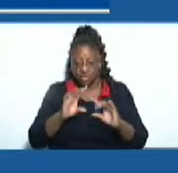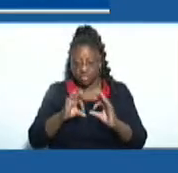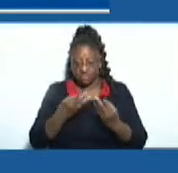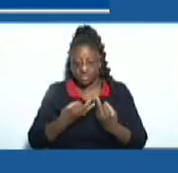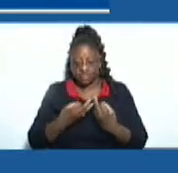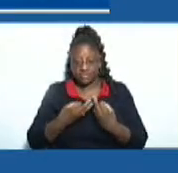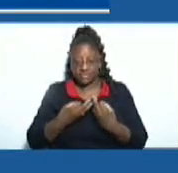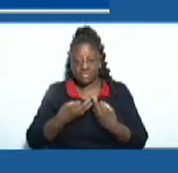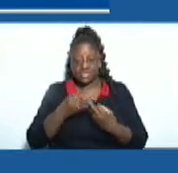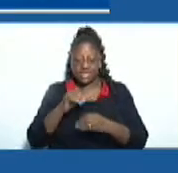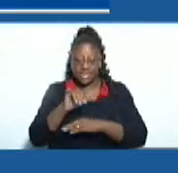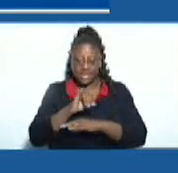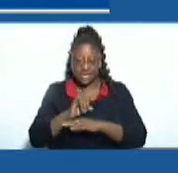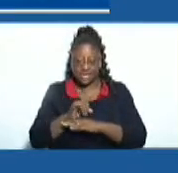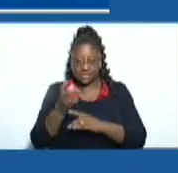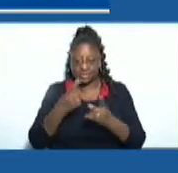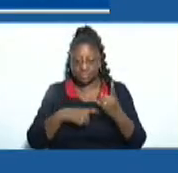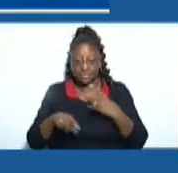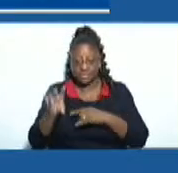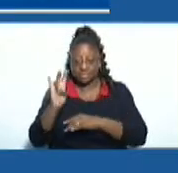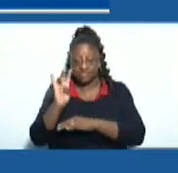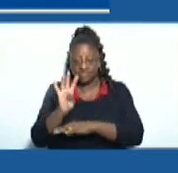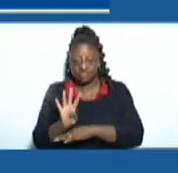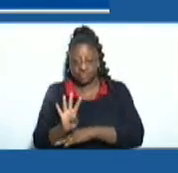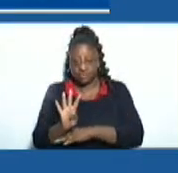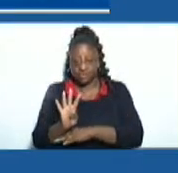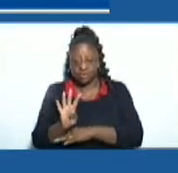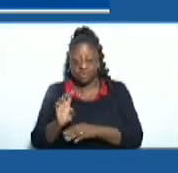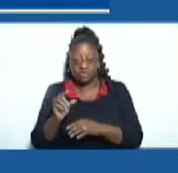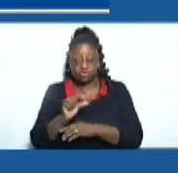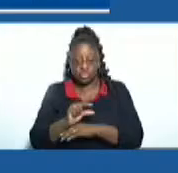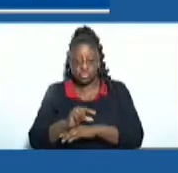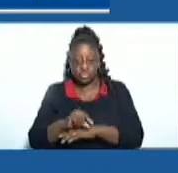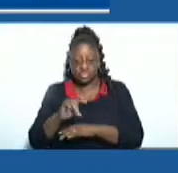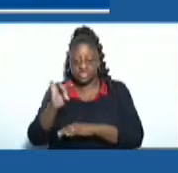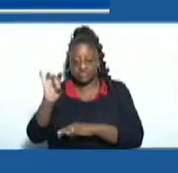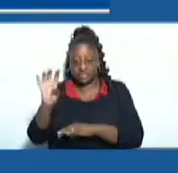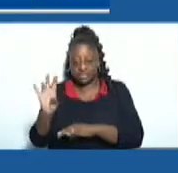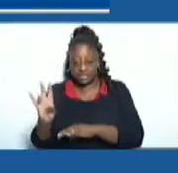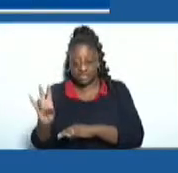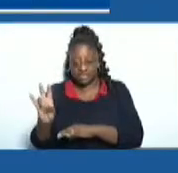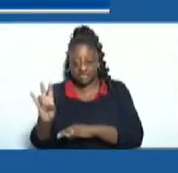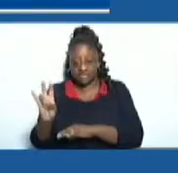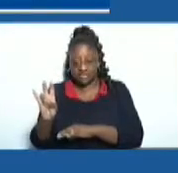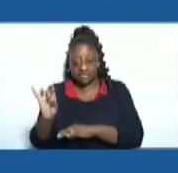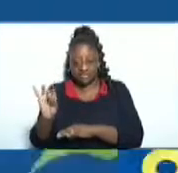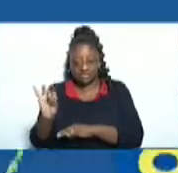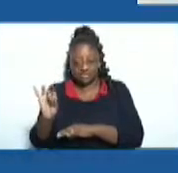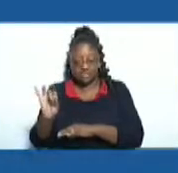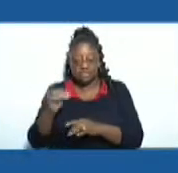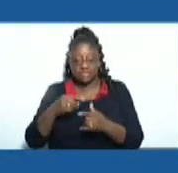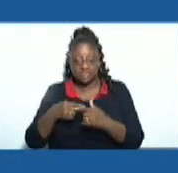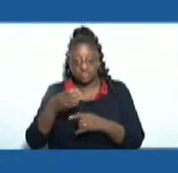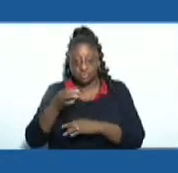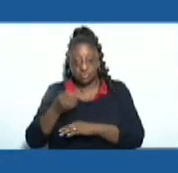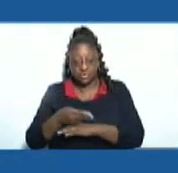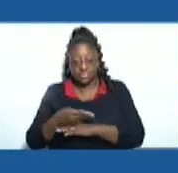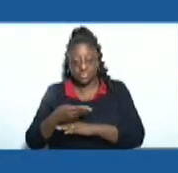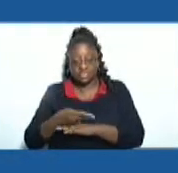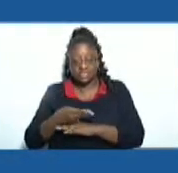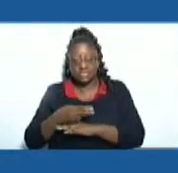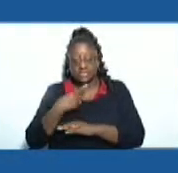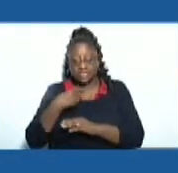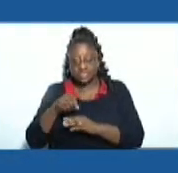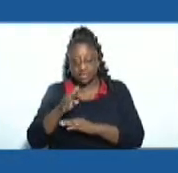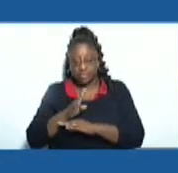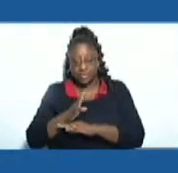this evening, we are picking up 74 in Marshall, Babcock, also Greenville Key at 78 degrees, 78 in Freeport, Grand Bahama, and also the